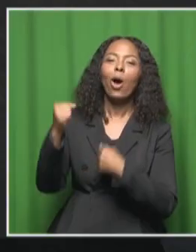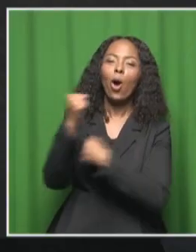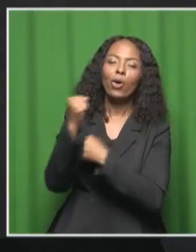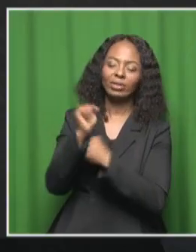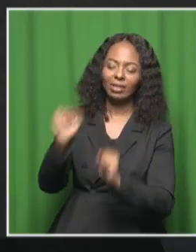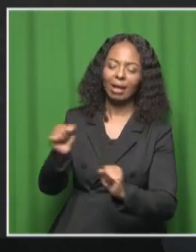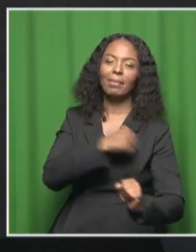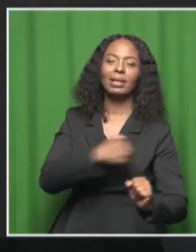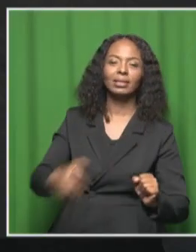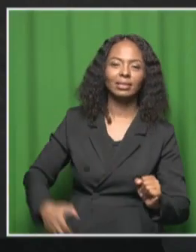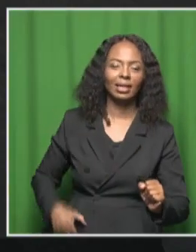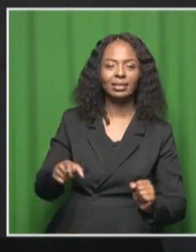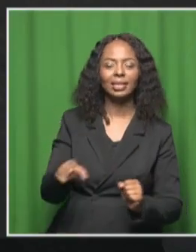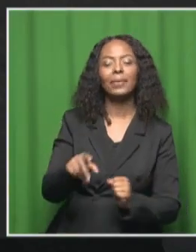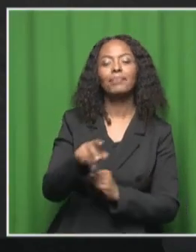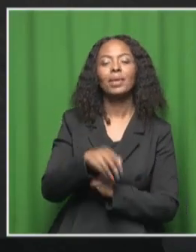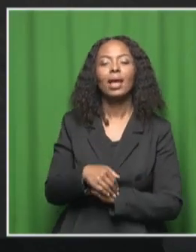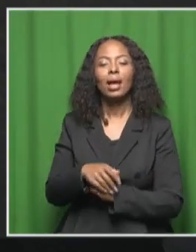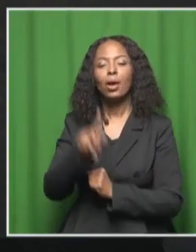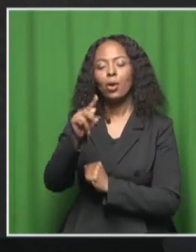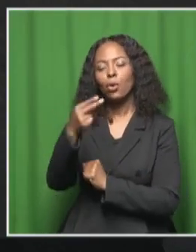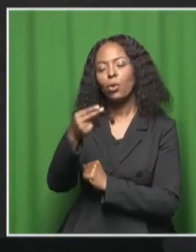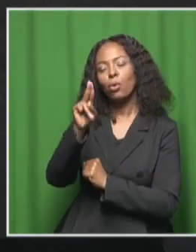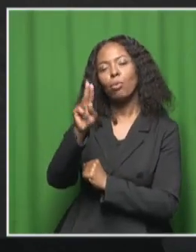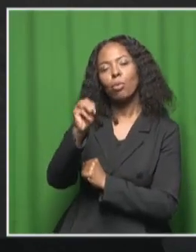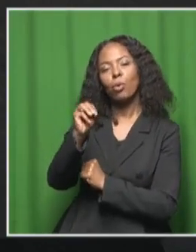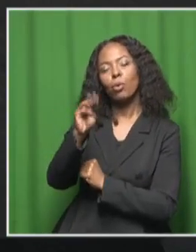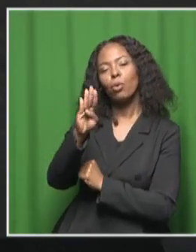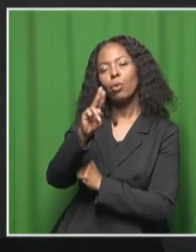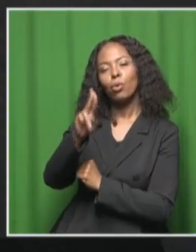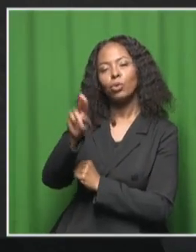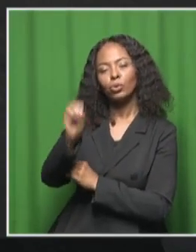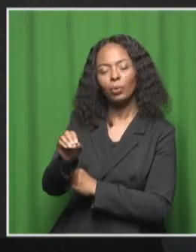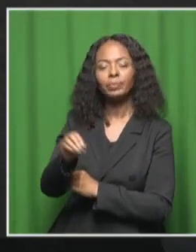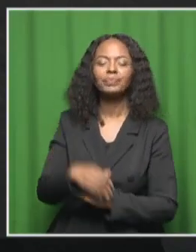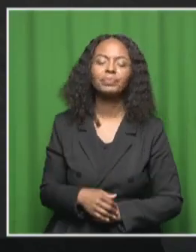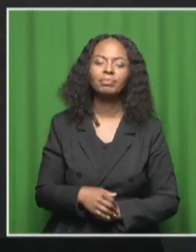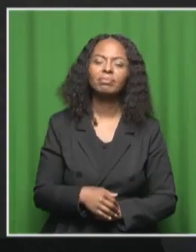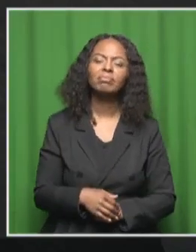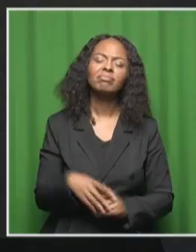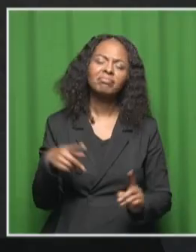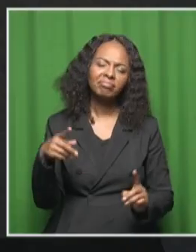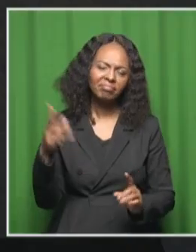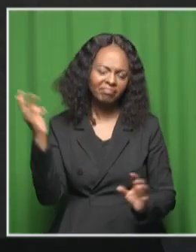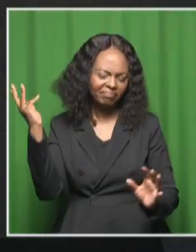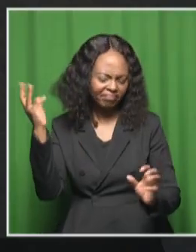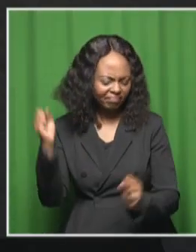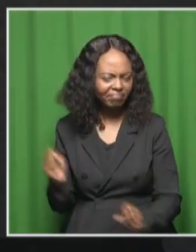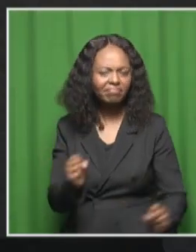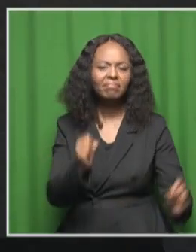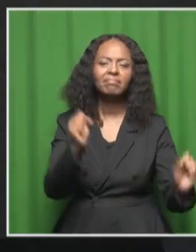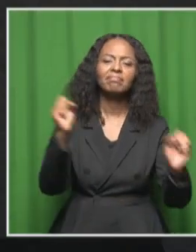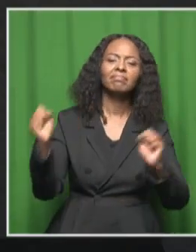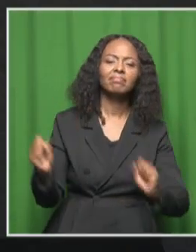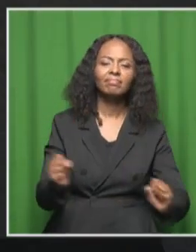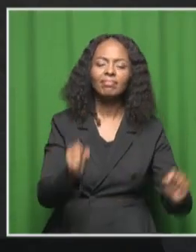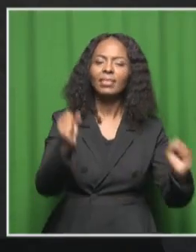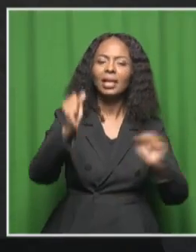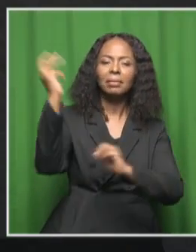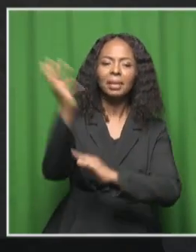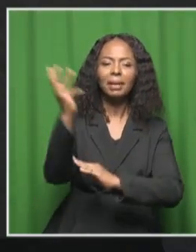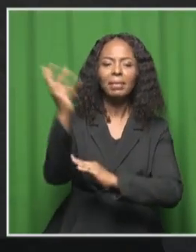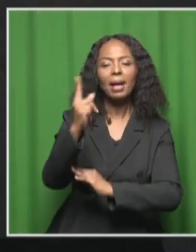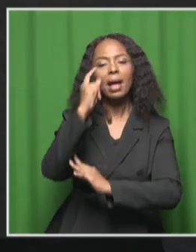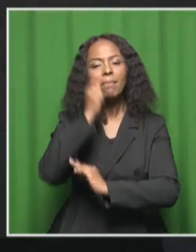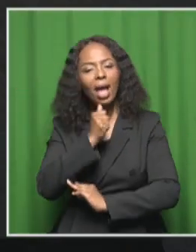Khumbudzo Ntshavheni. And it speaks to the many, layers to the man that we now